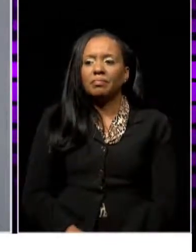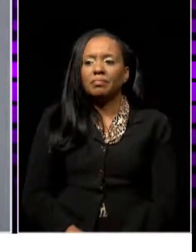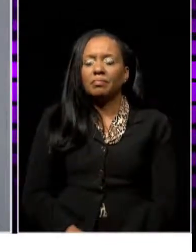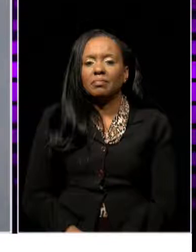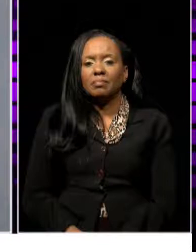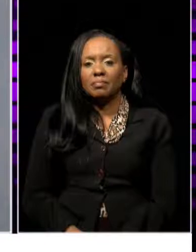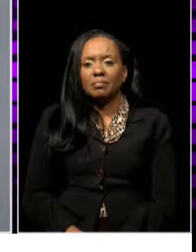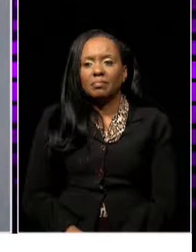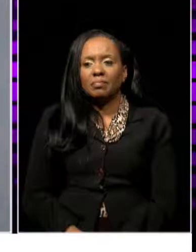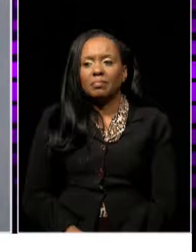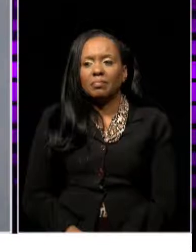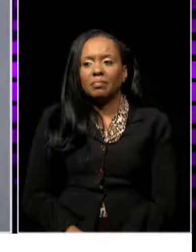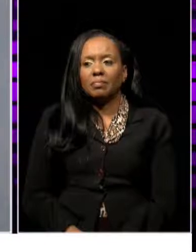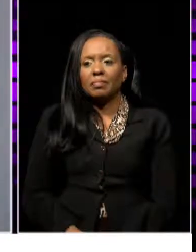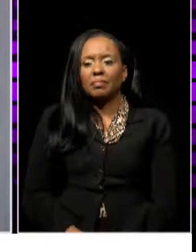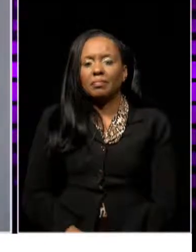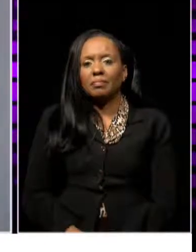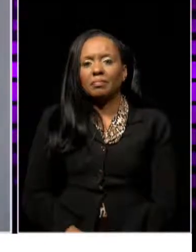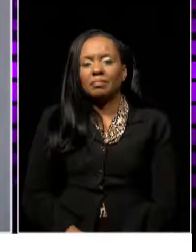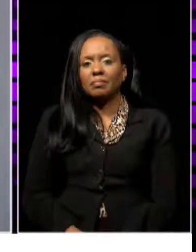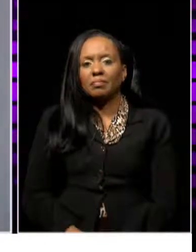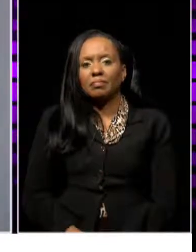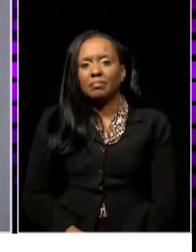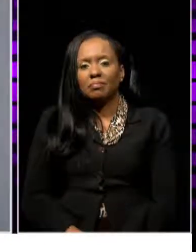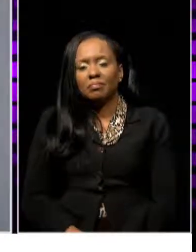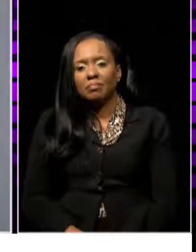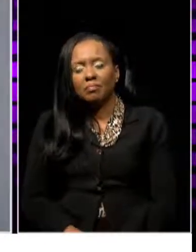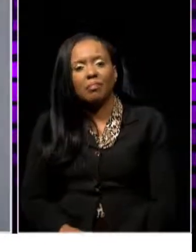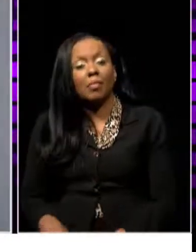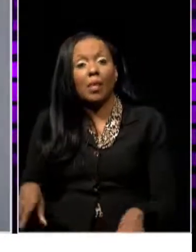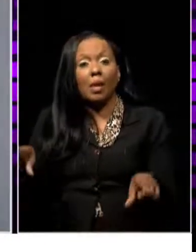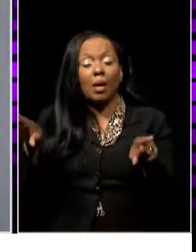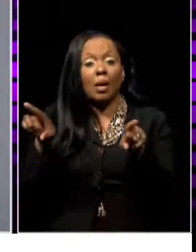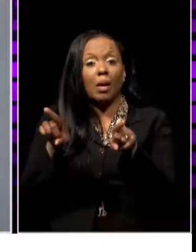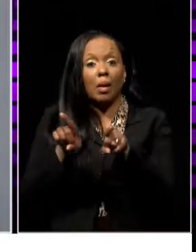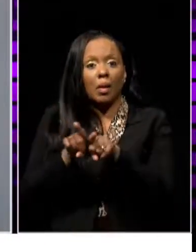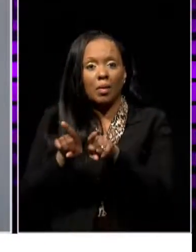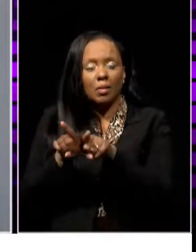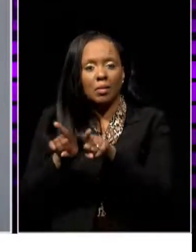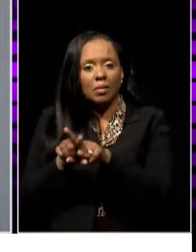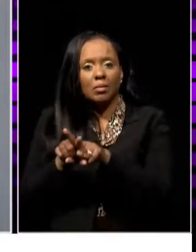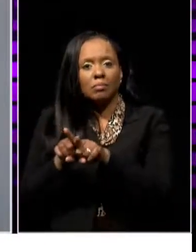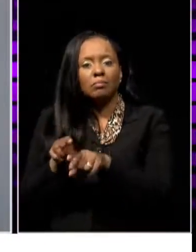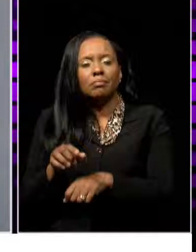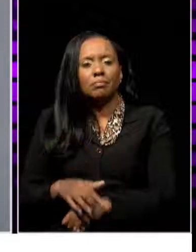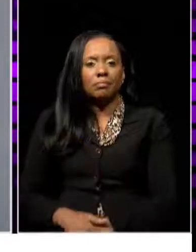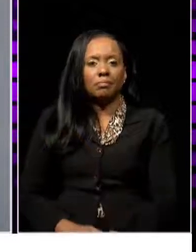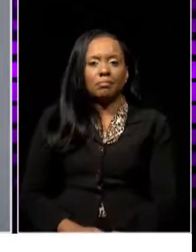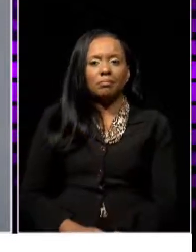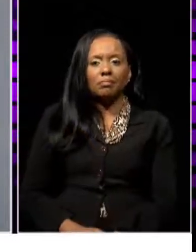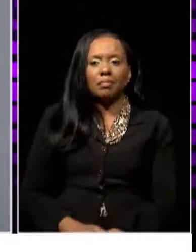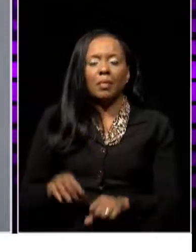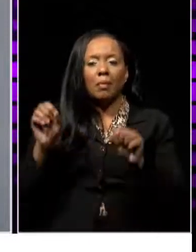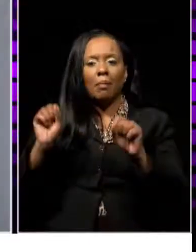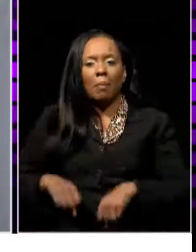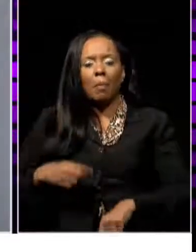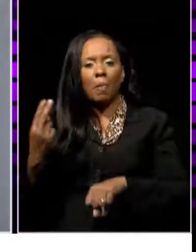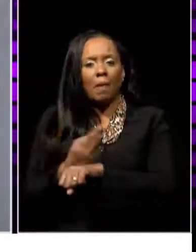front of the class and you can play songs. You can use that without even the projector. The students can bring school their own devices, and